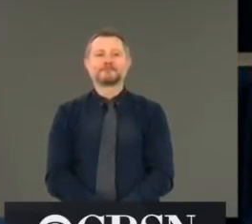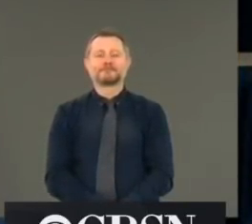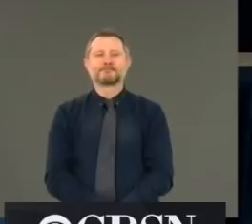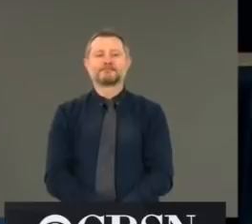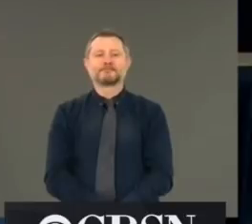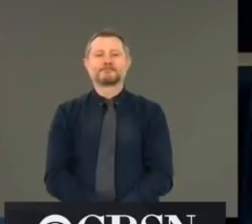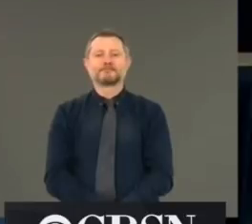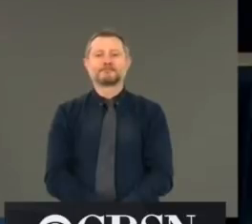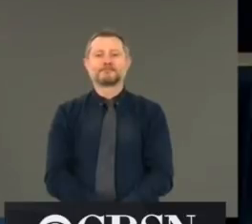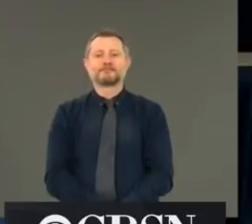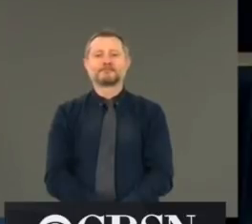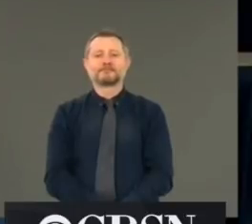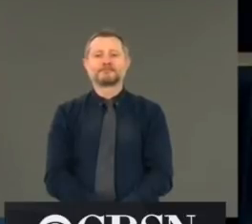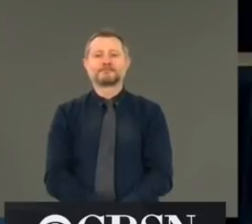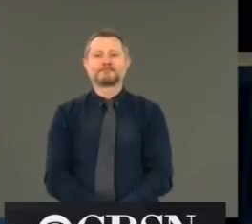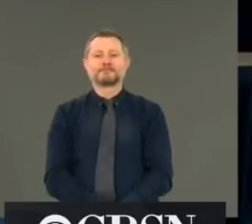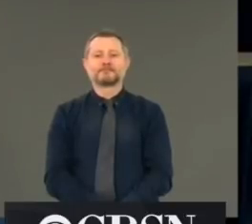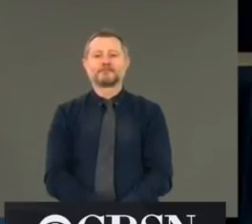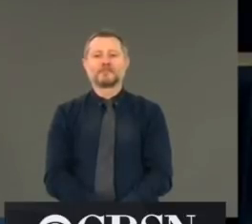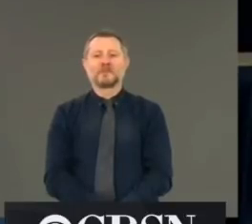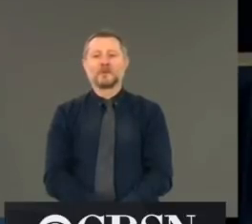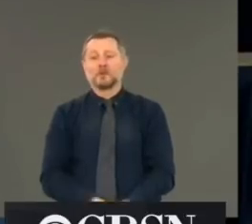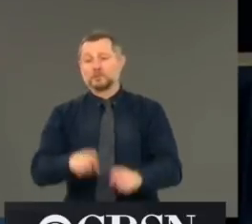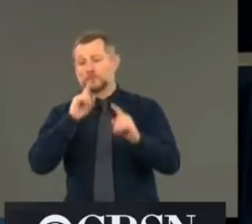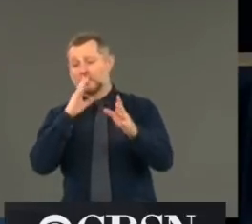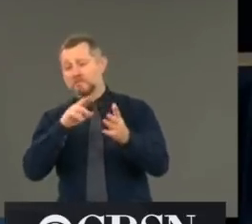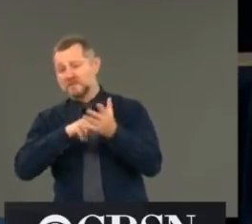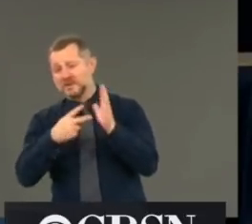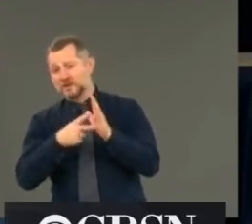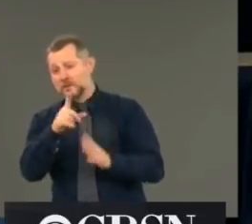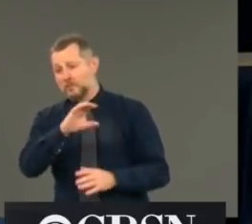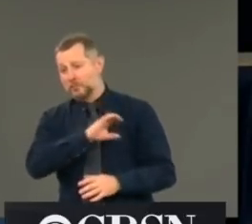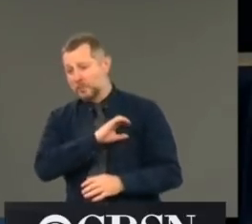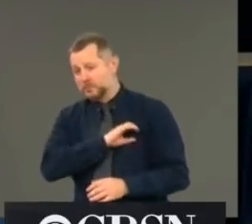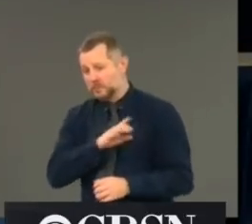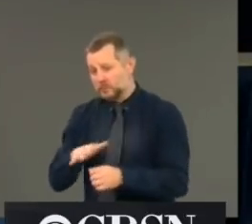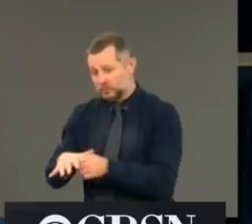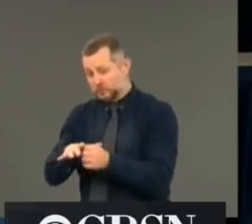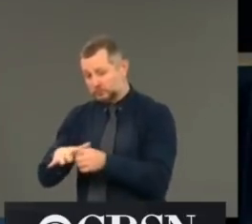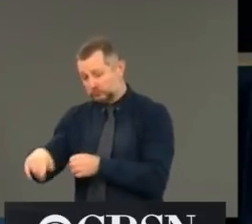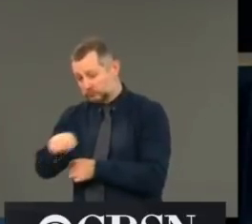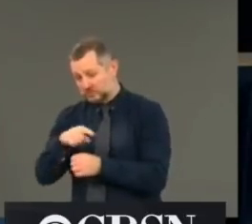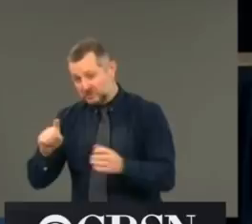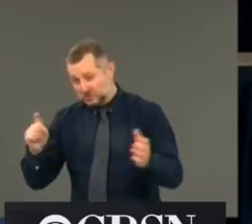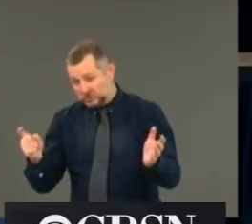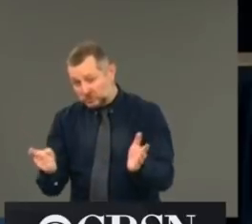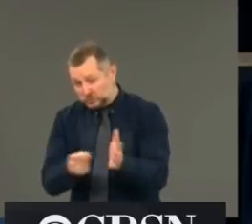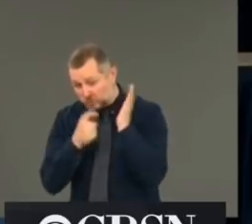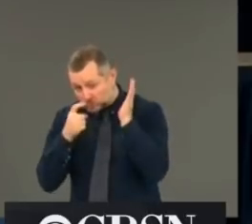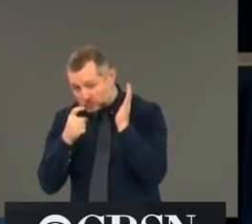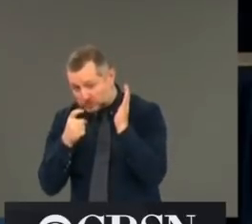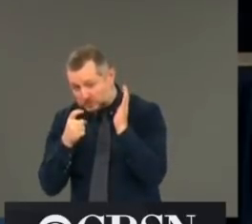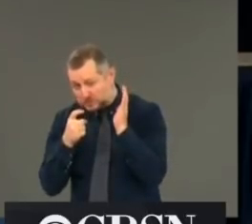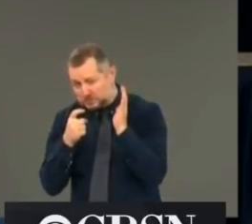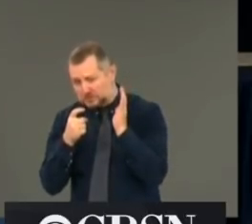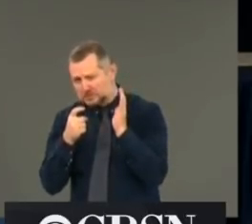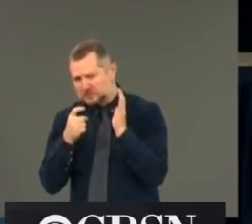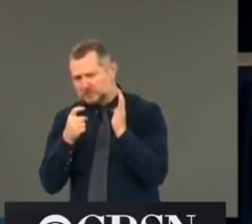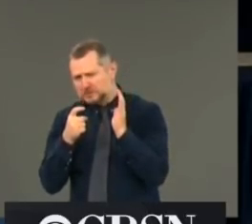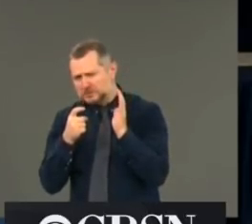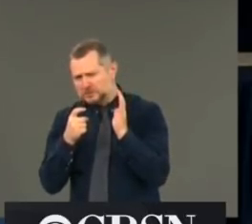does that mean that a police force or a locality is required to defund, or can they